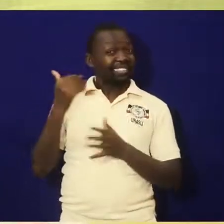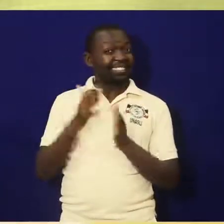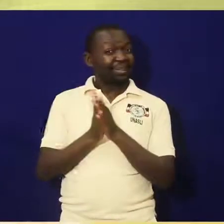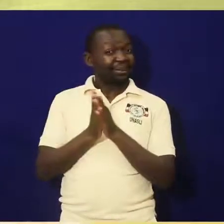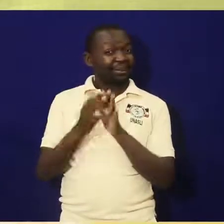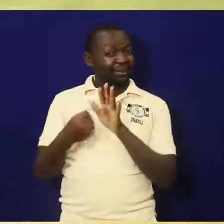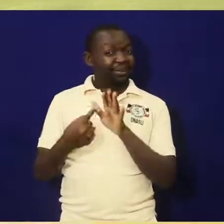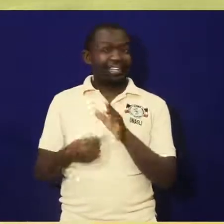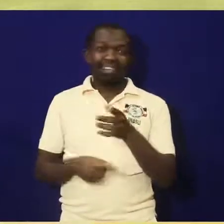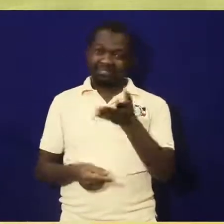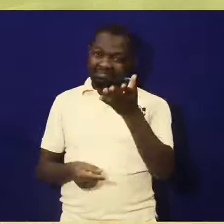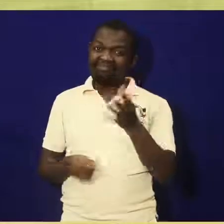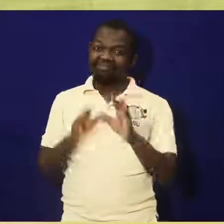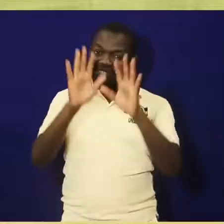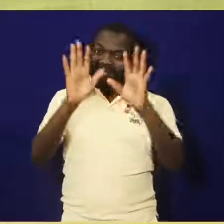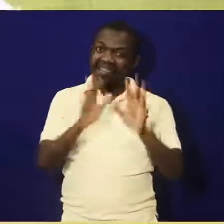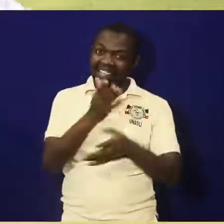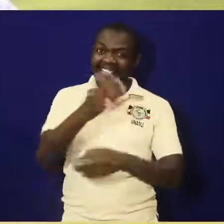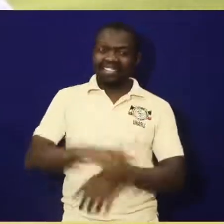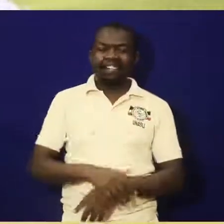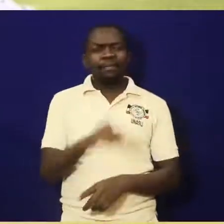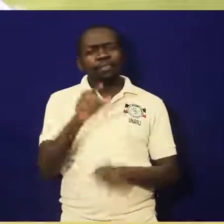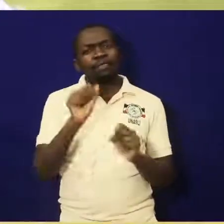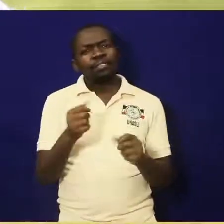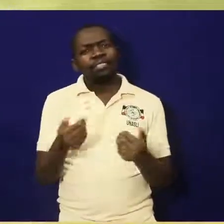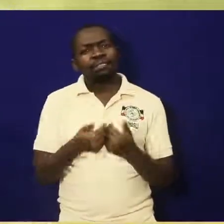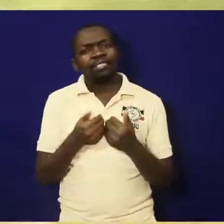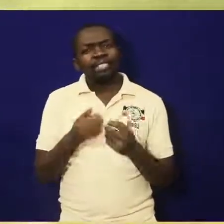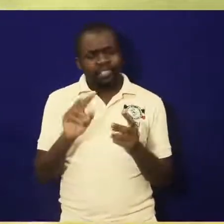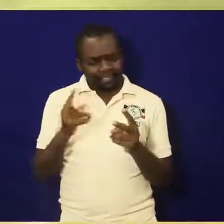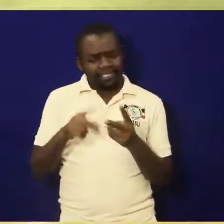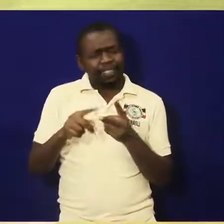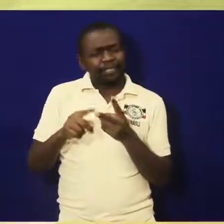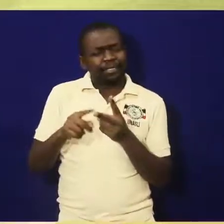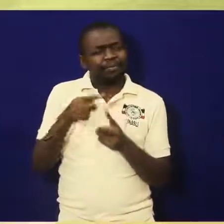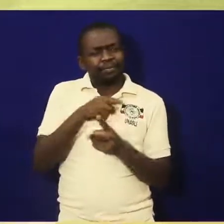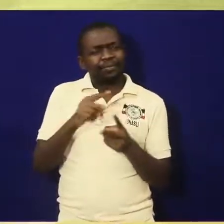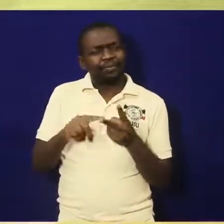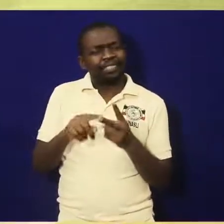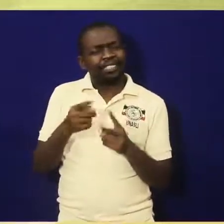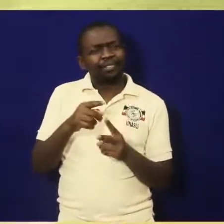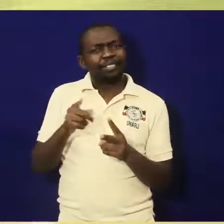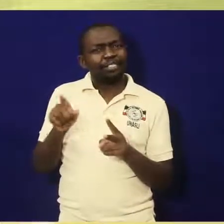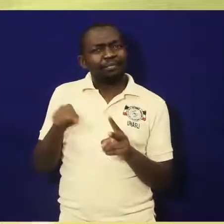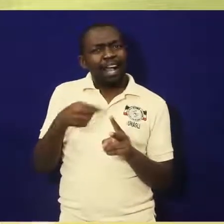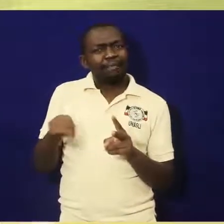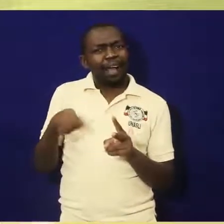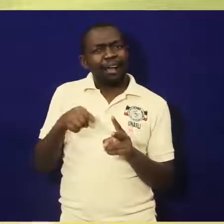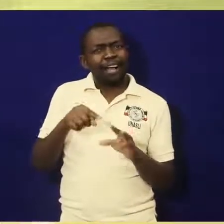That's amazing. What can you say about the second ringtone then?